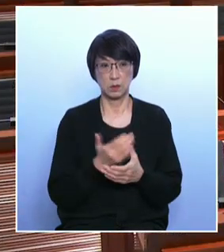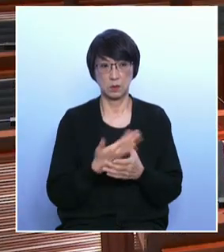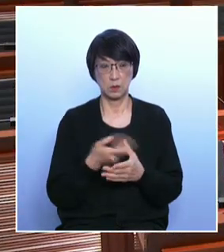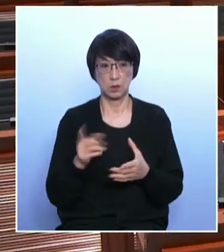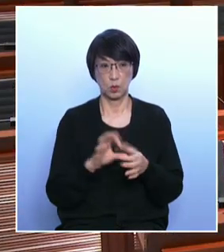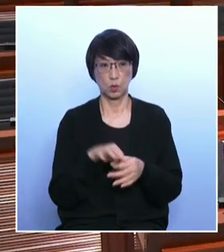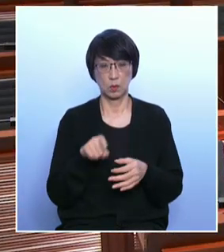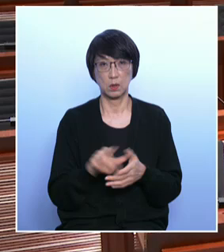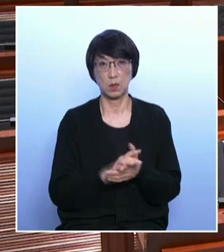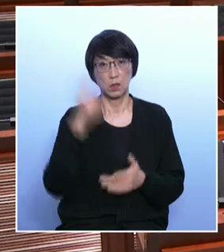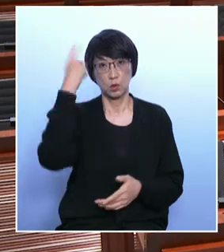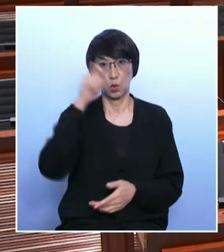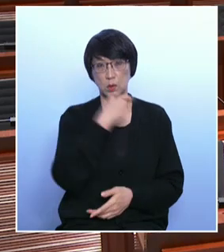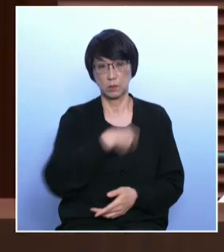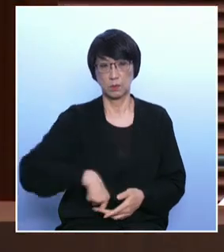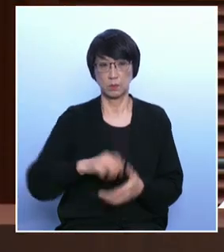the